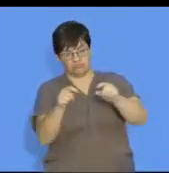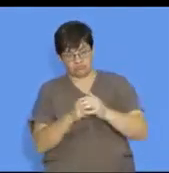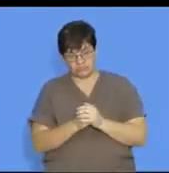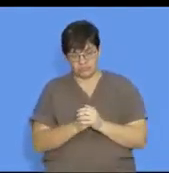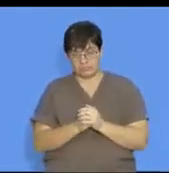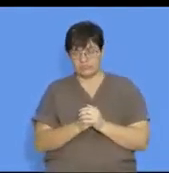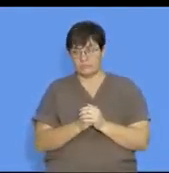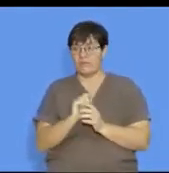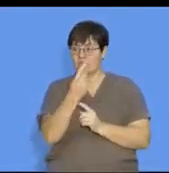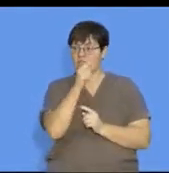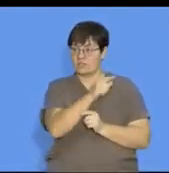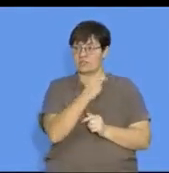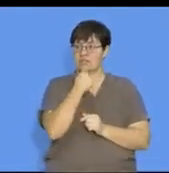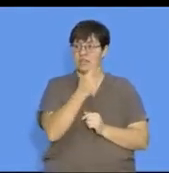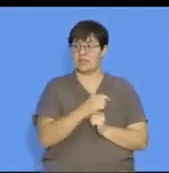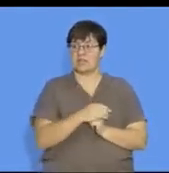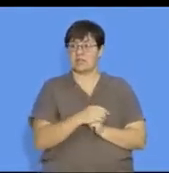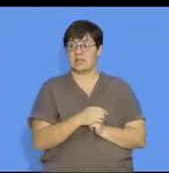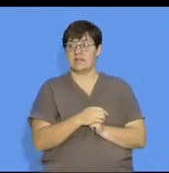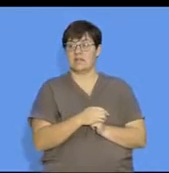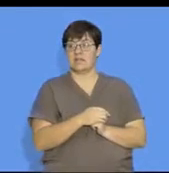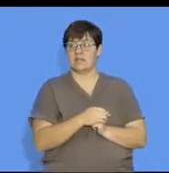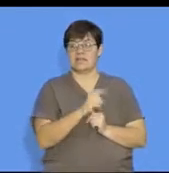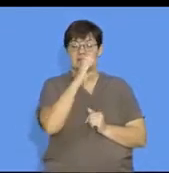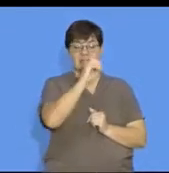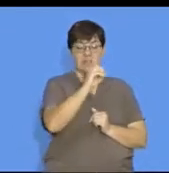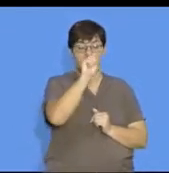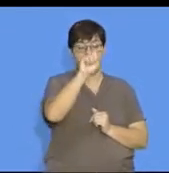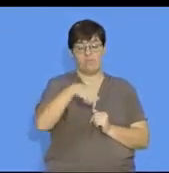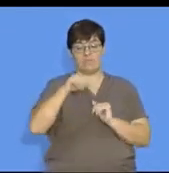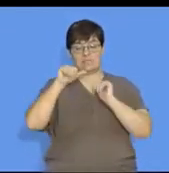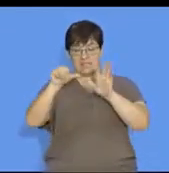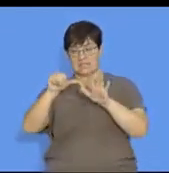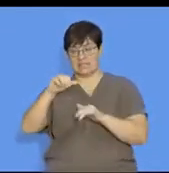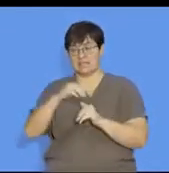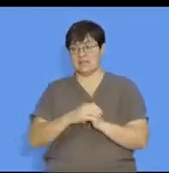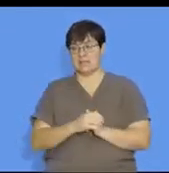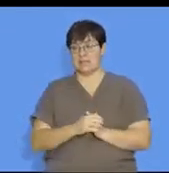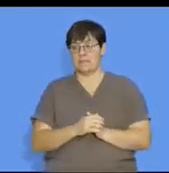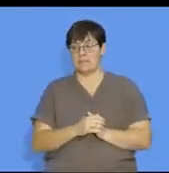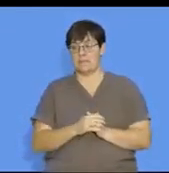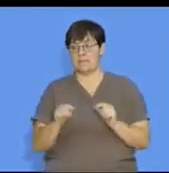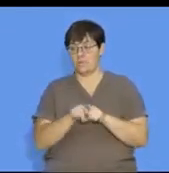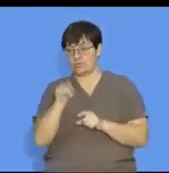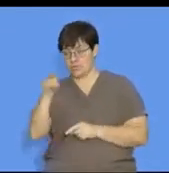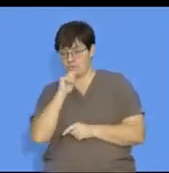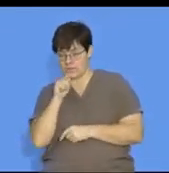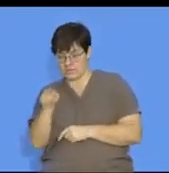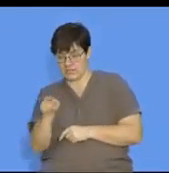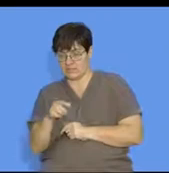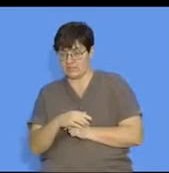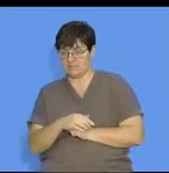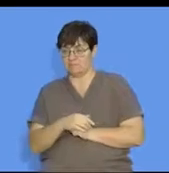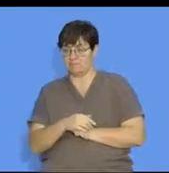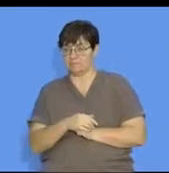two coordinates there. The first coordinate, we can use the 6, 0, the 0, 6, okay, which is the intercept,